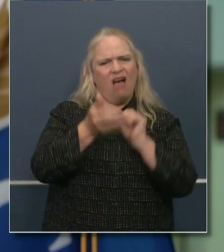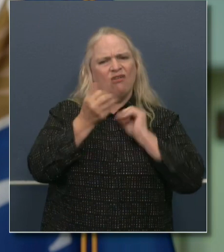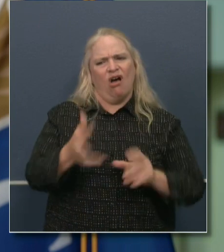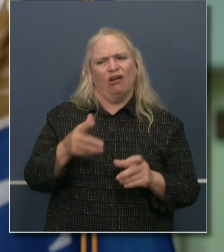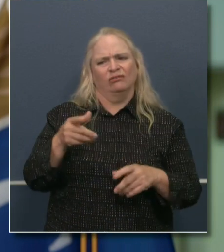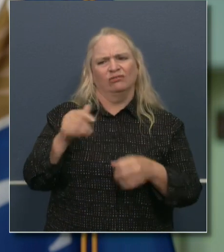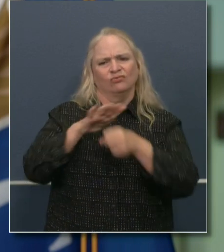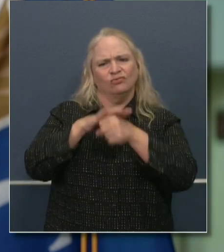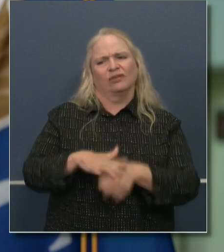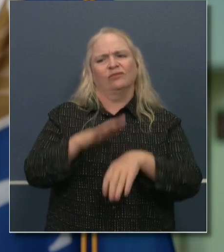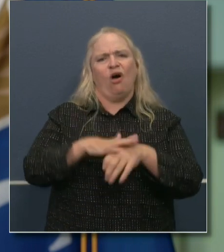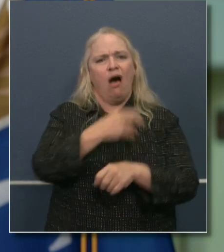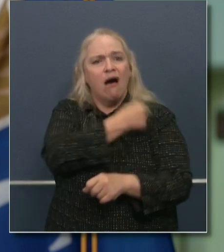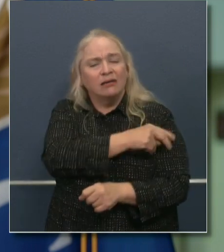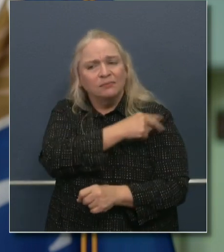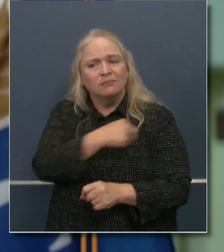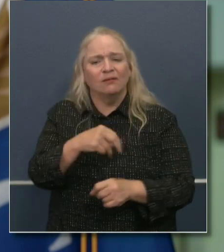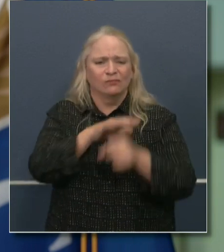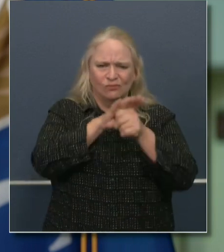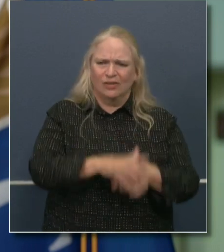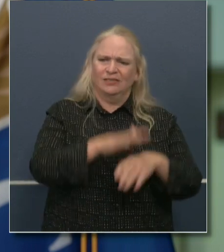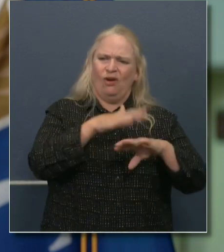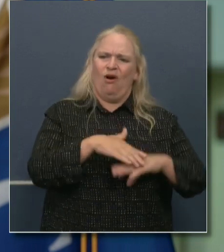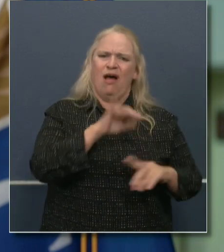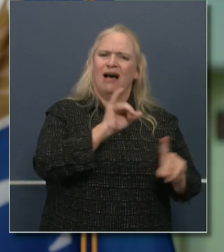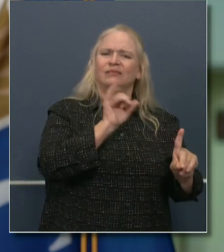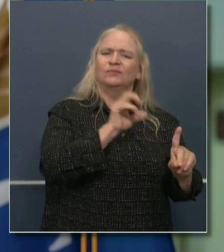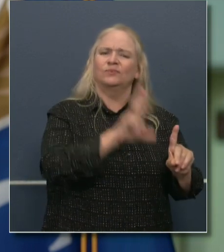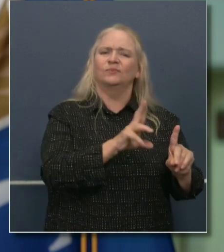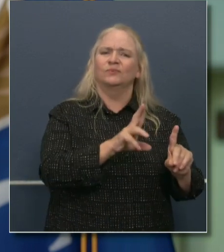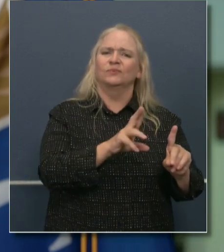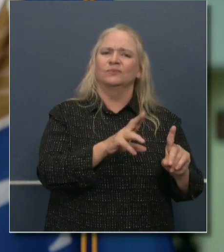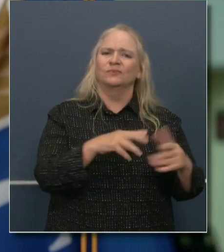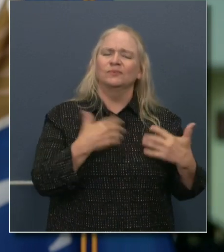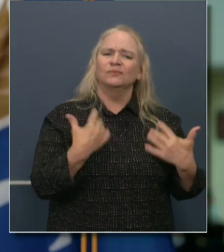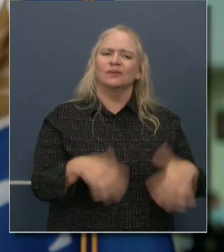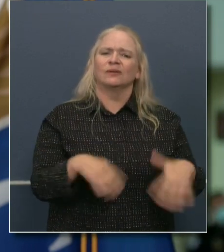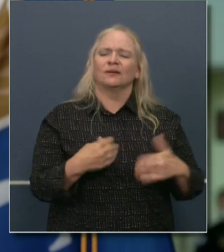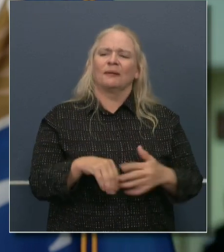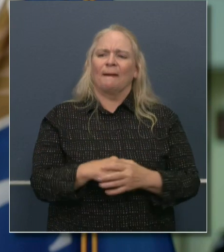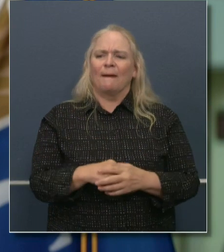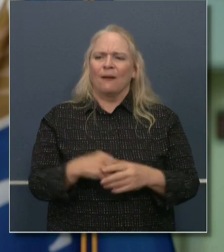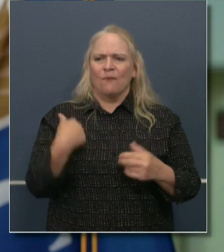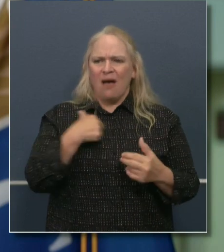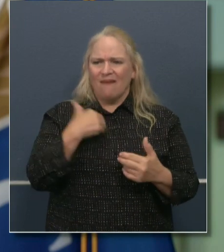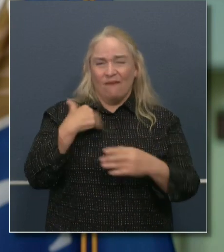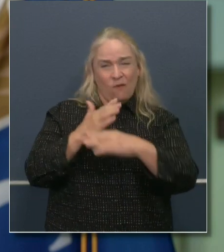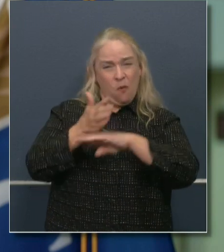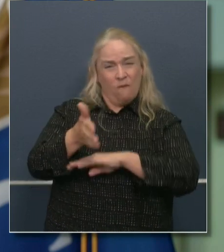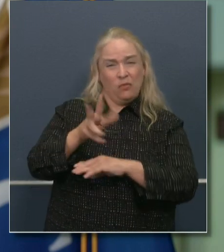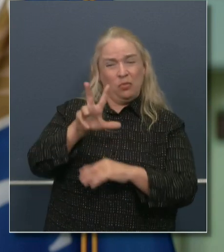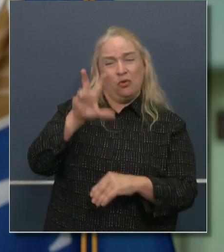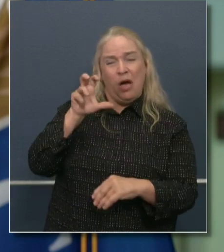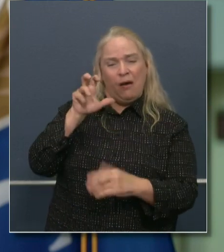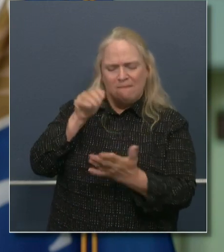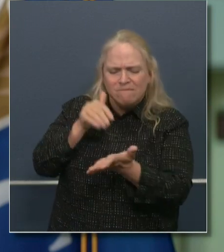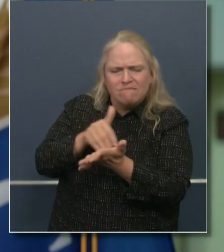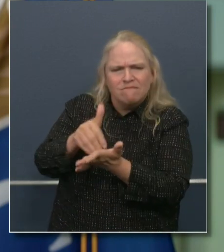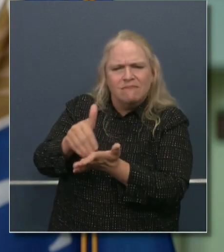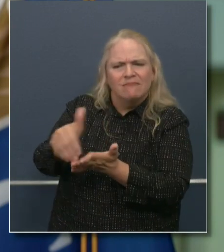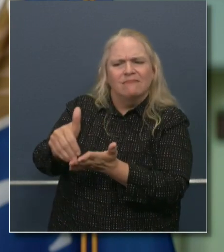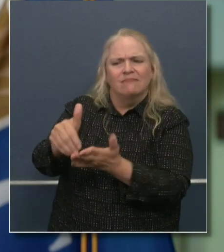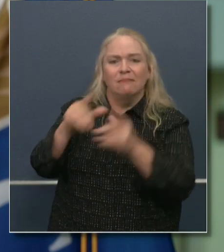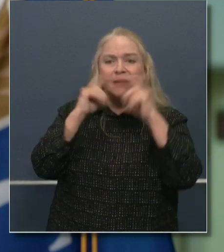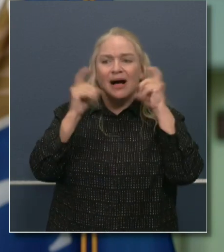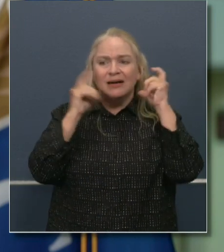in our ICUs. Good news is we have over 300 million masks, N95